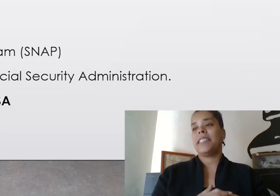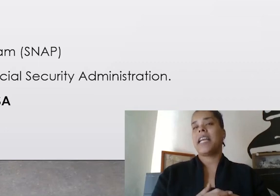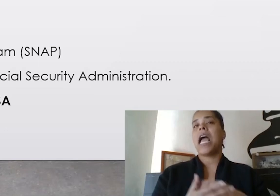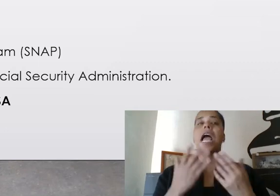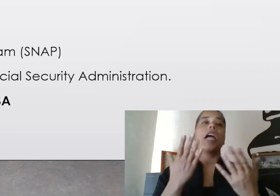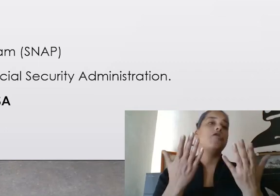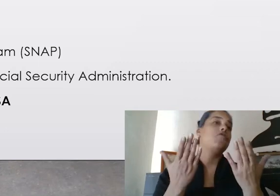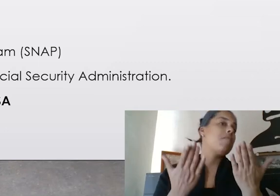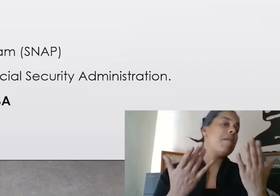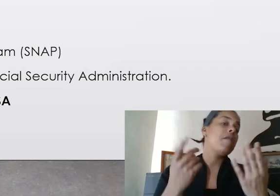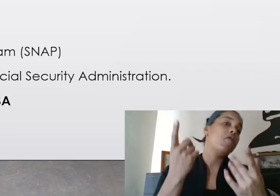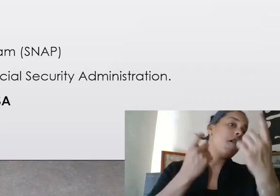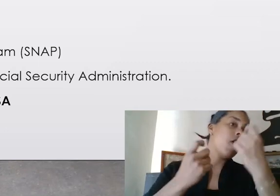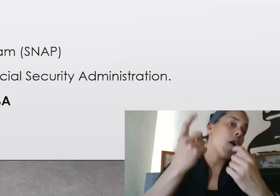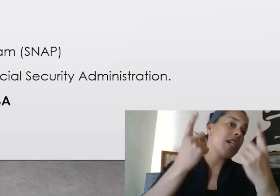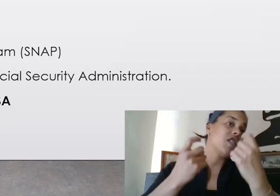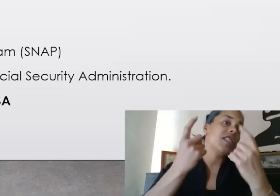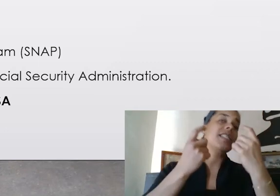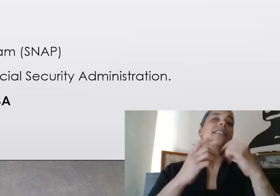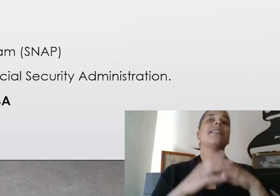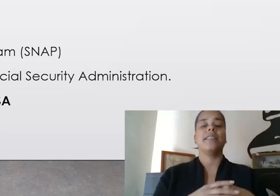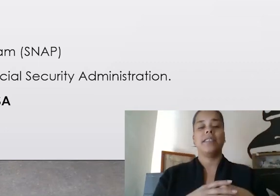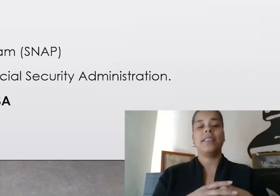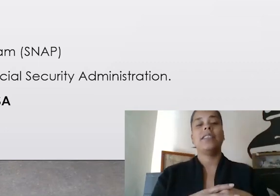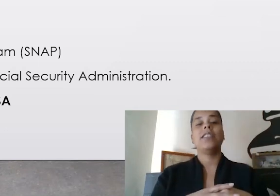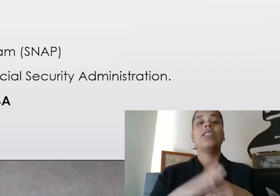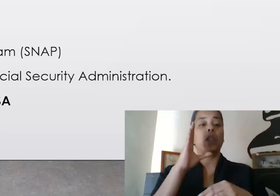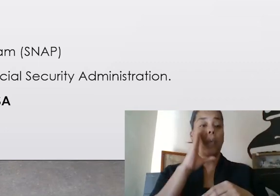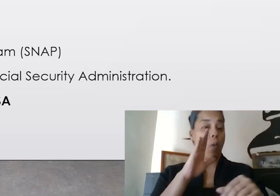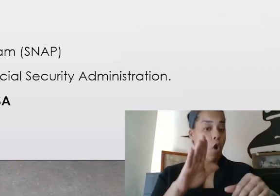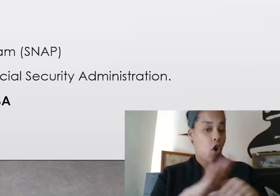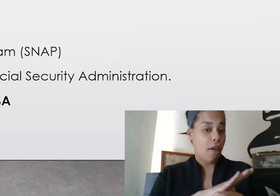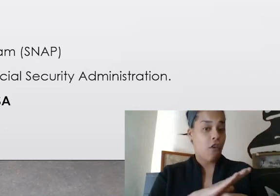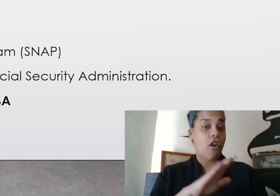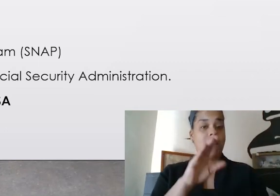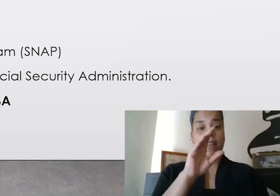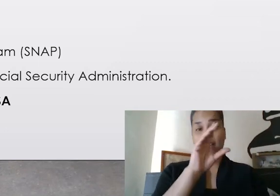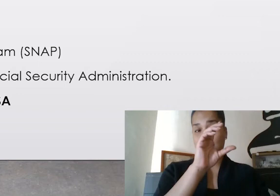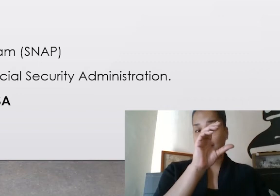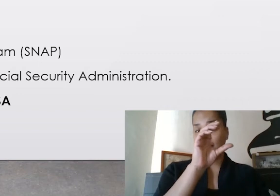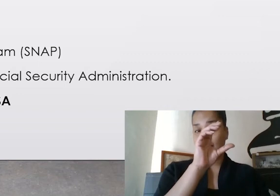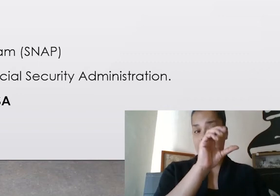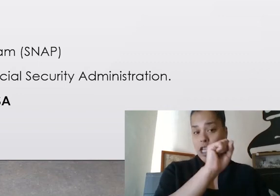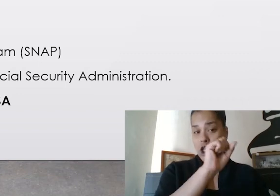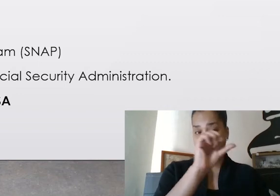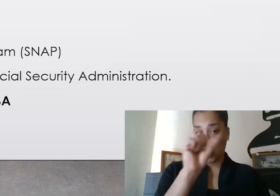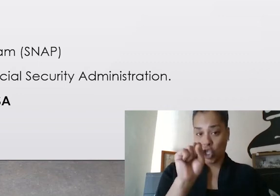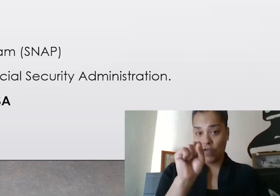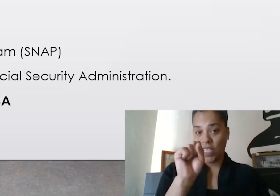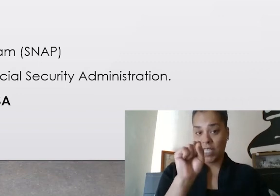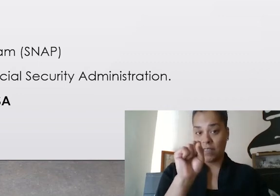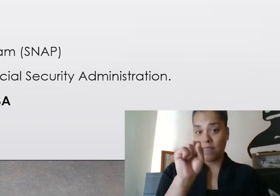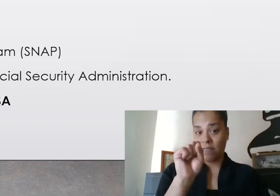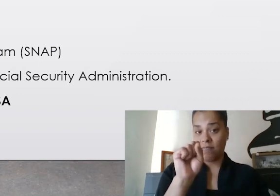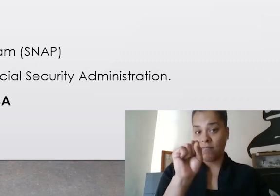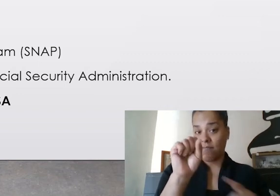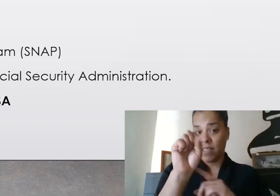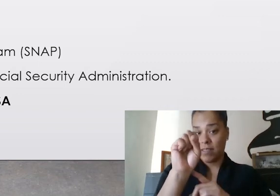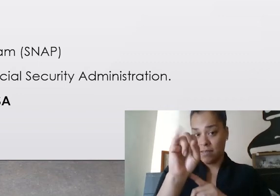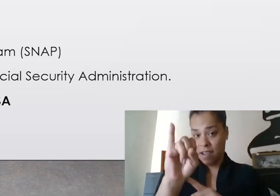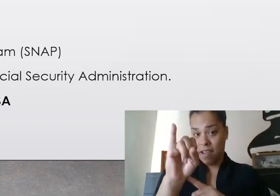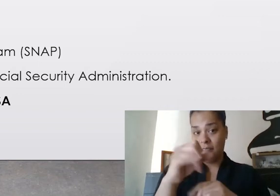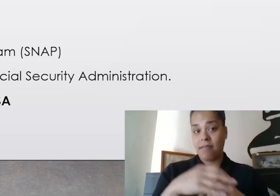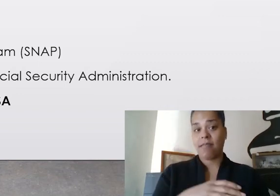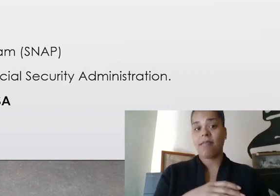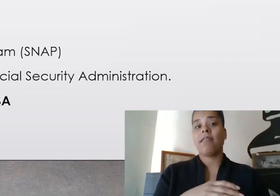with. So we're going to be covering Social Security, SSI, which is Supplemental Security Income. We're going to be talking